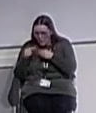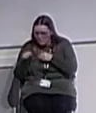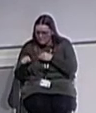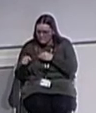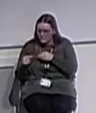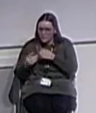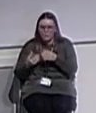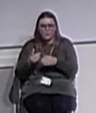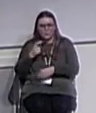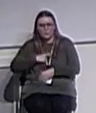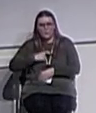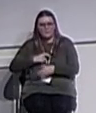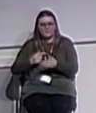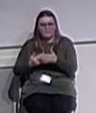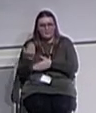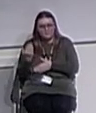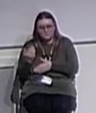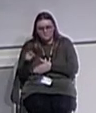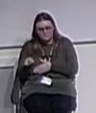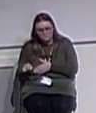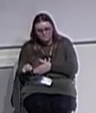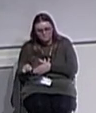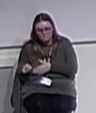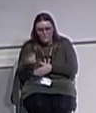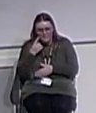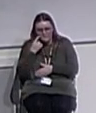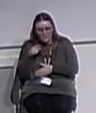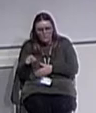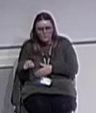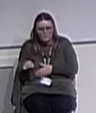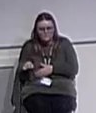you take a salamander and